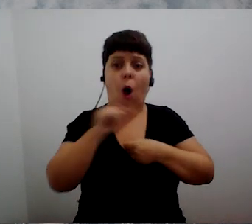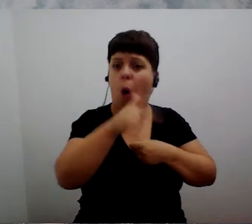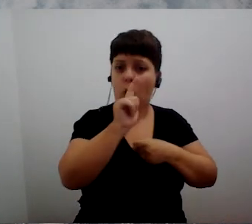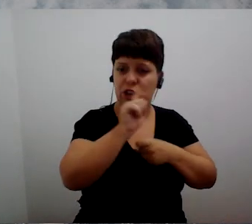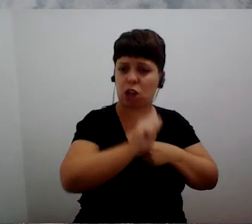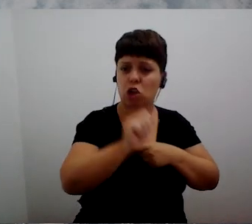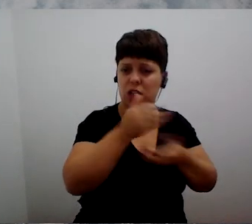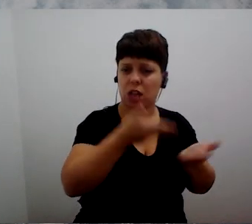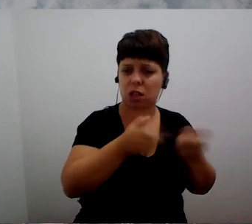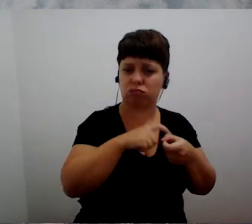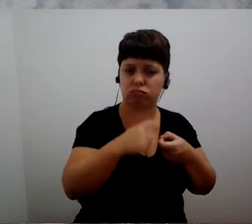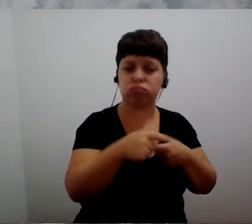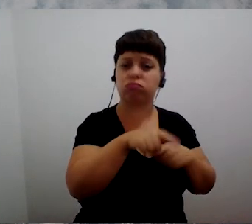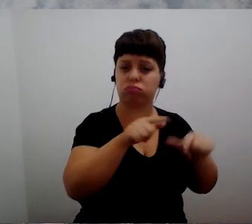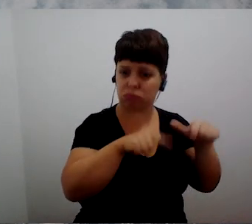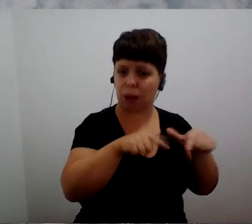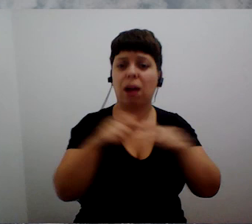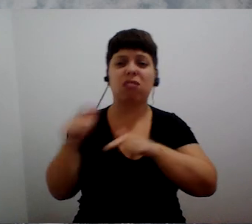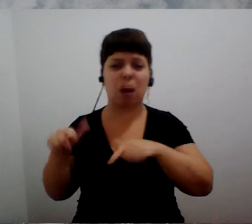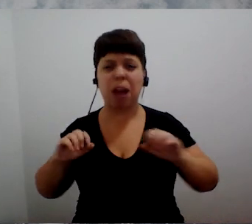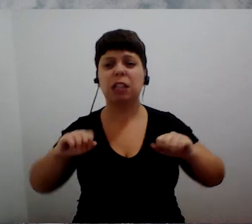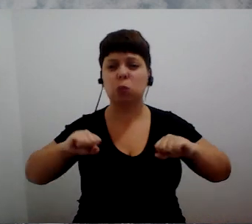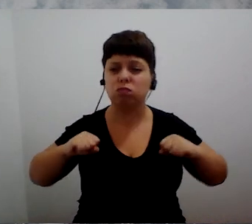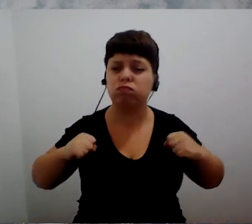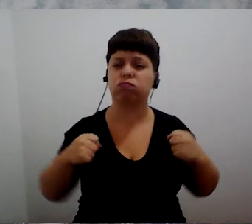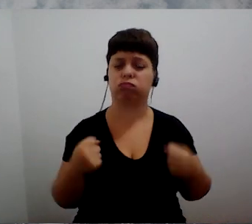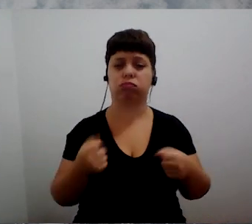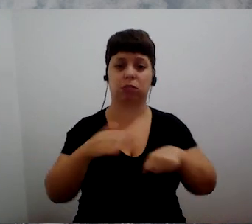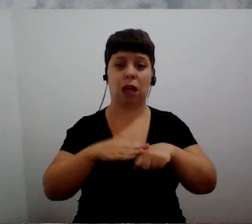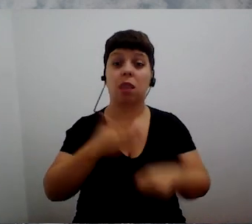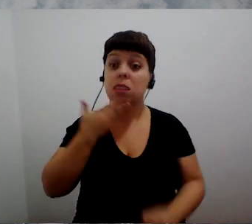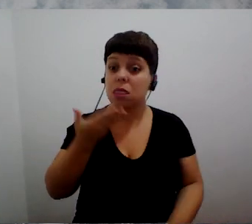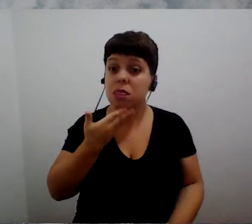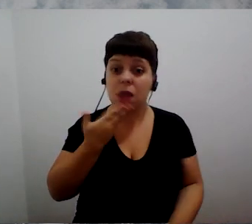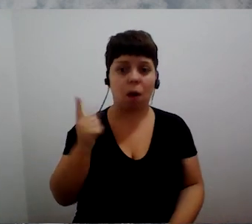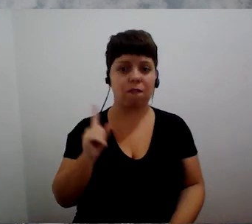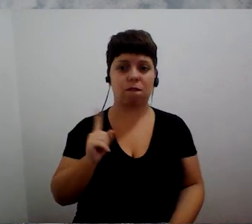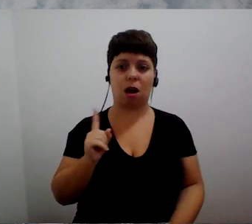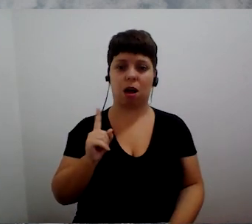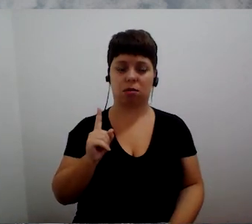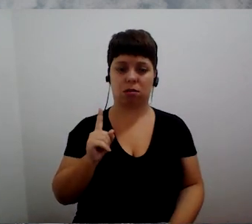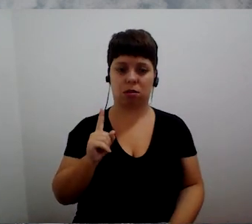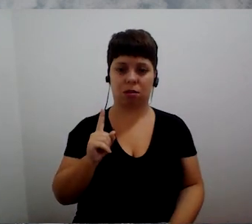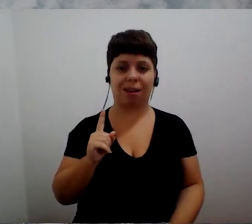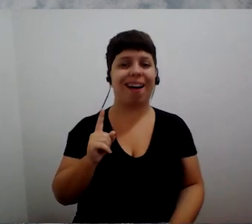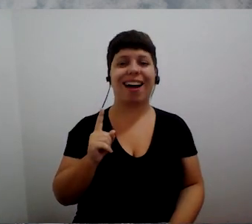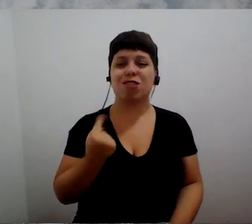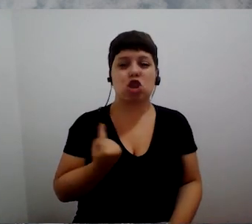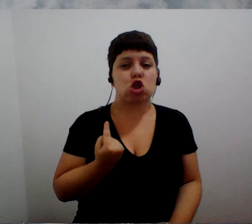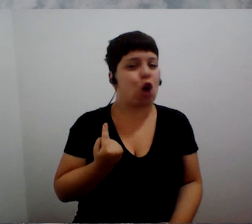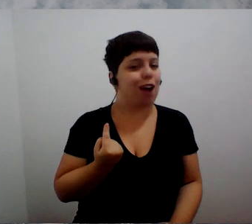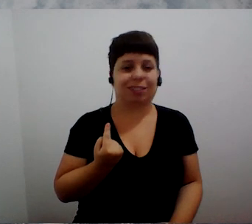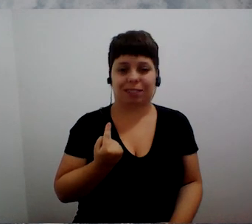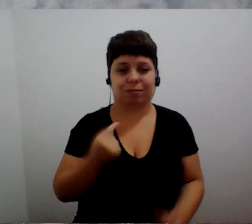members and members of all other trade associations, they are working hard to make this happen. It's